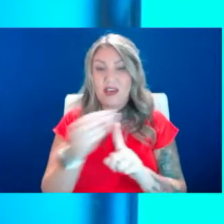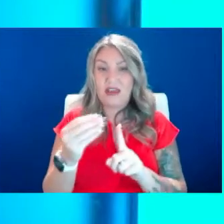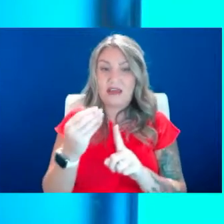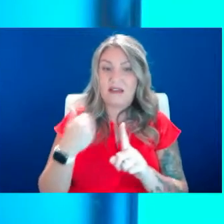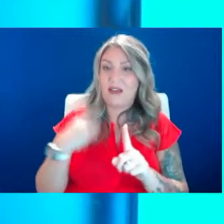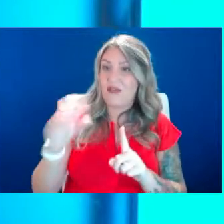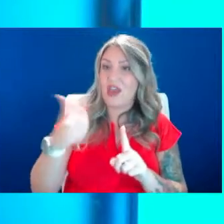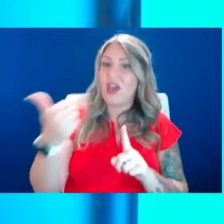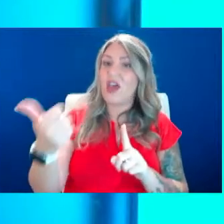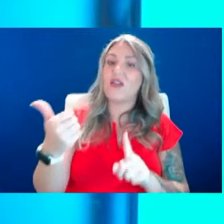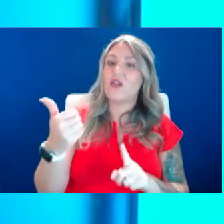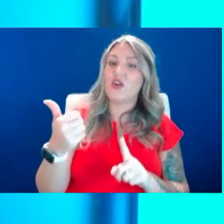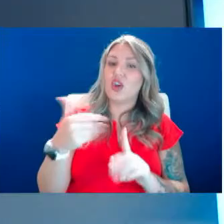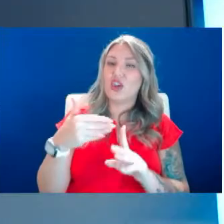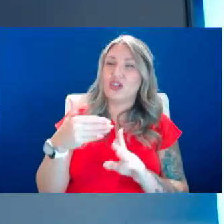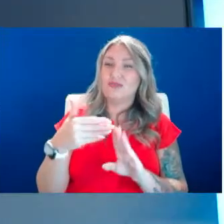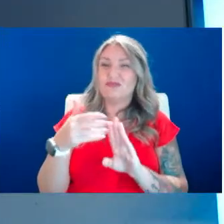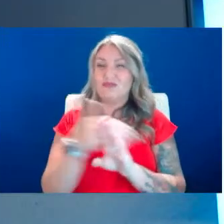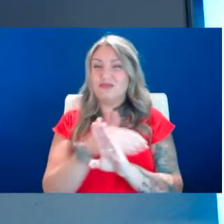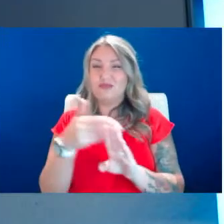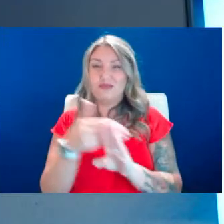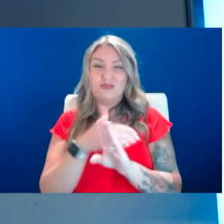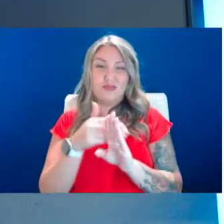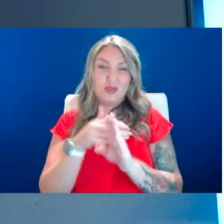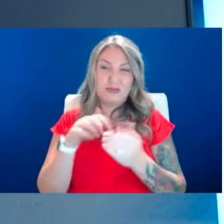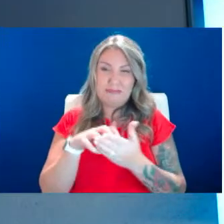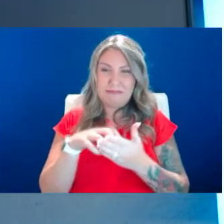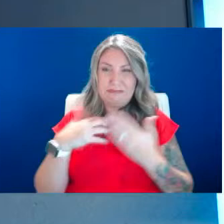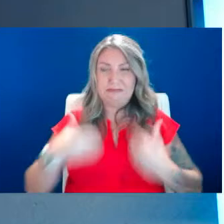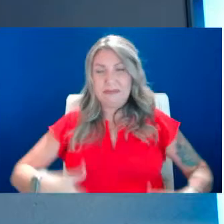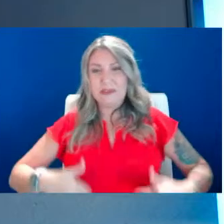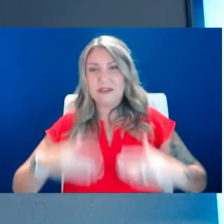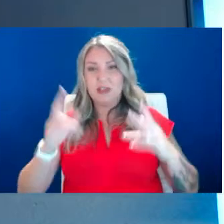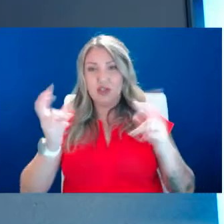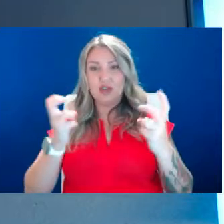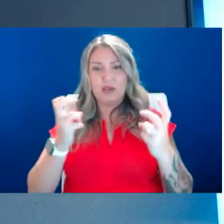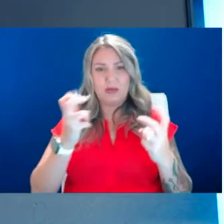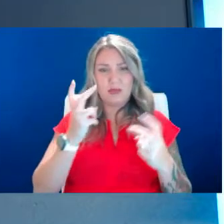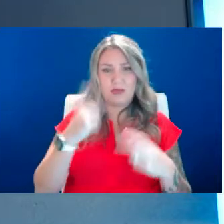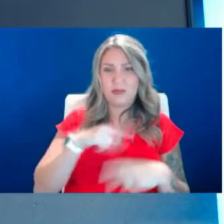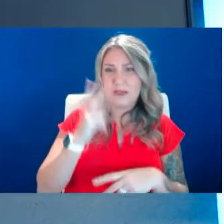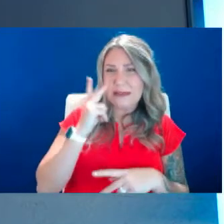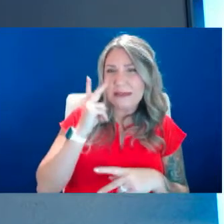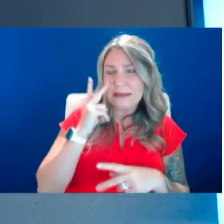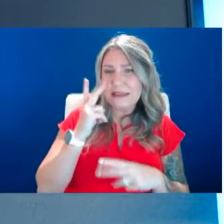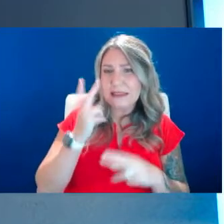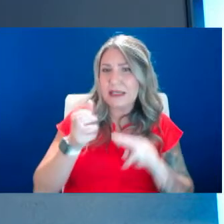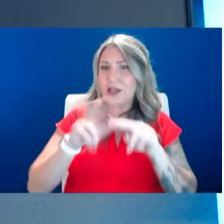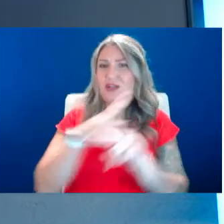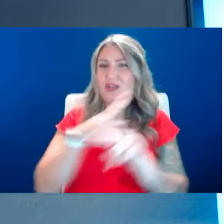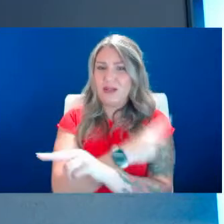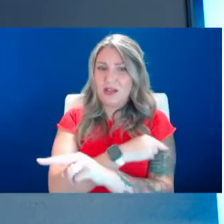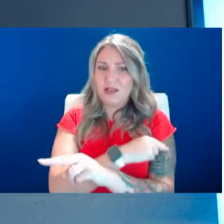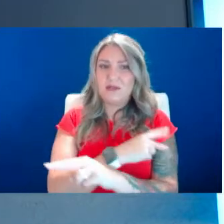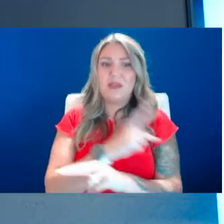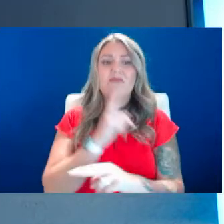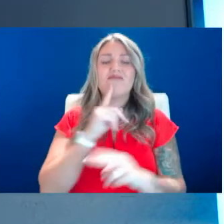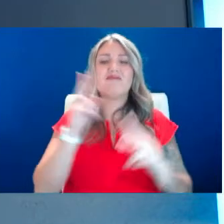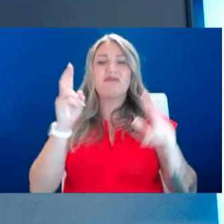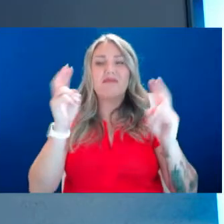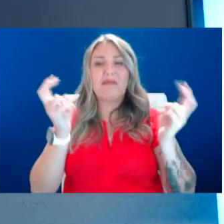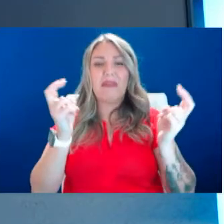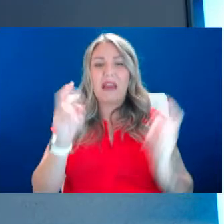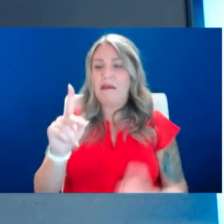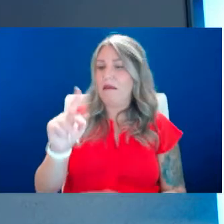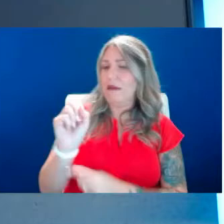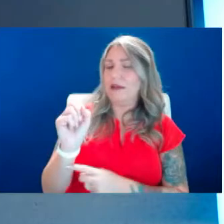comorbid conditions. So are we seeing an increase in hospitalizations overall? I think there was a headline about Kansas seeing